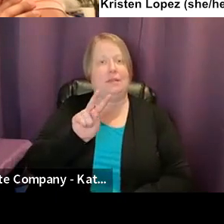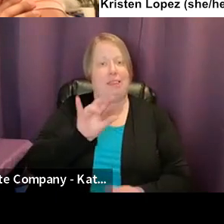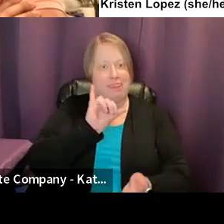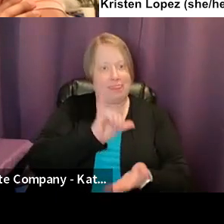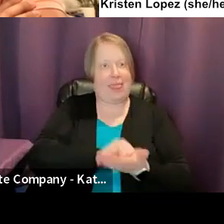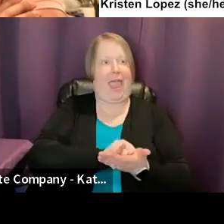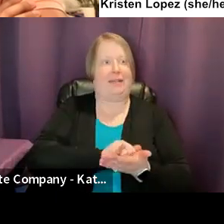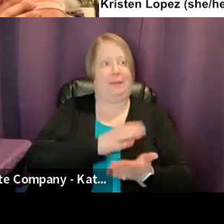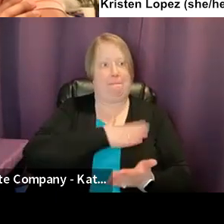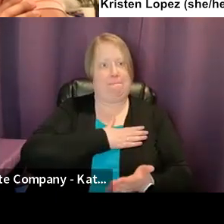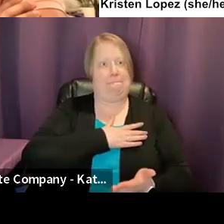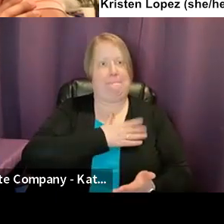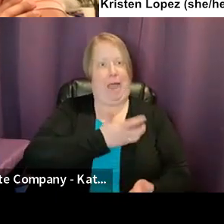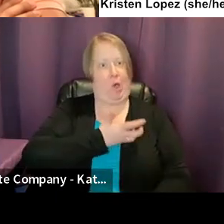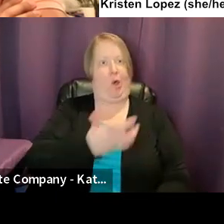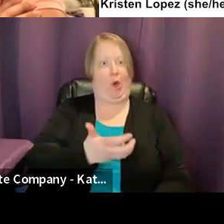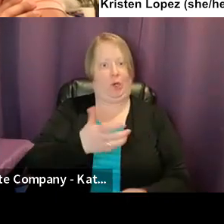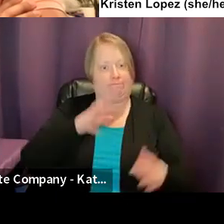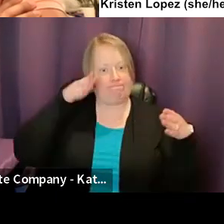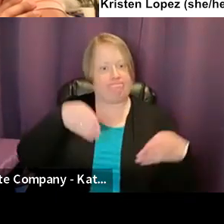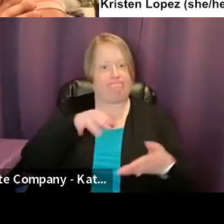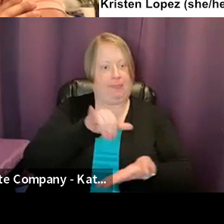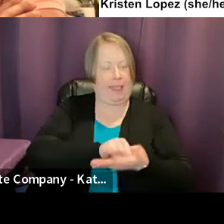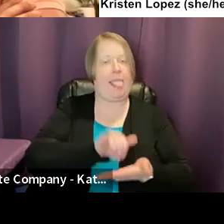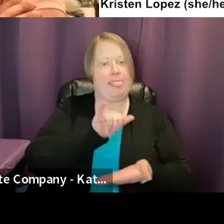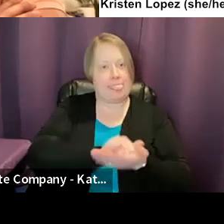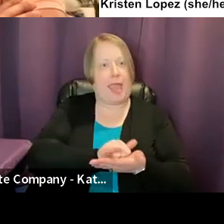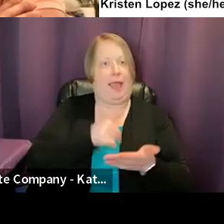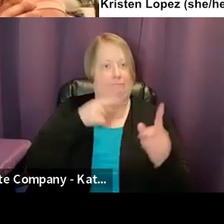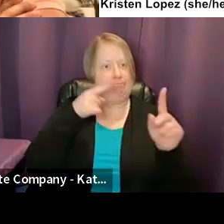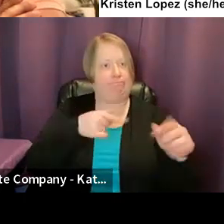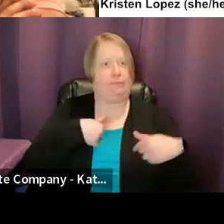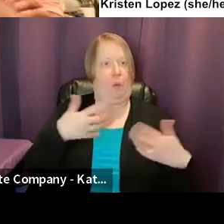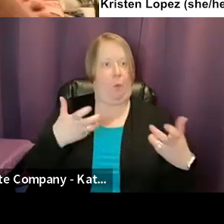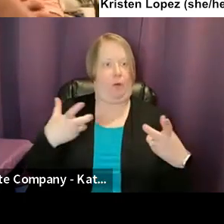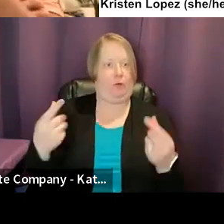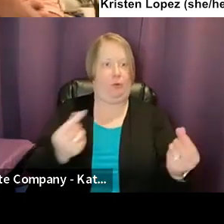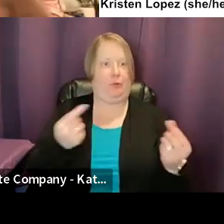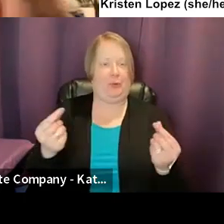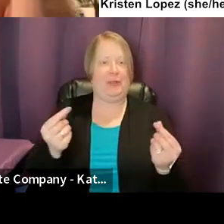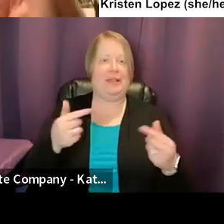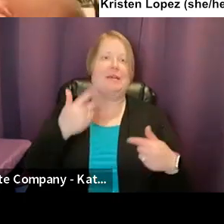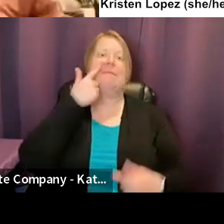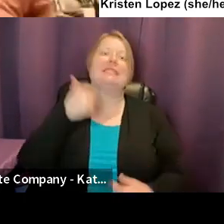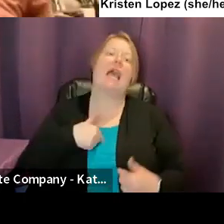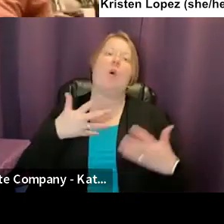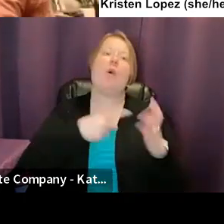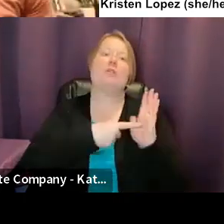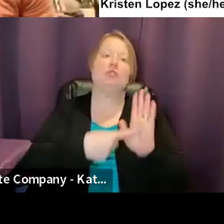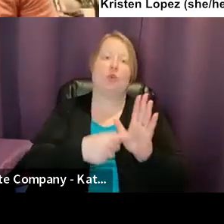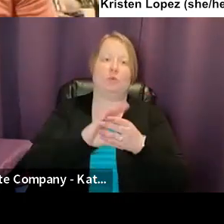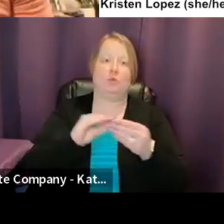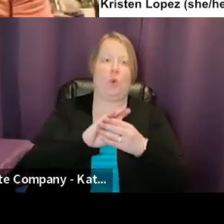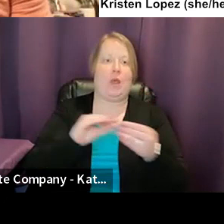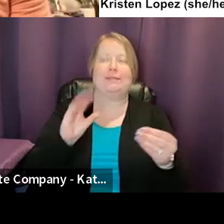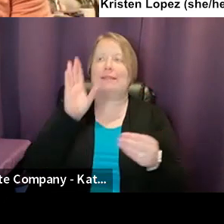my heart is. That's what I want to do, because I want to show stories that have never been told,